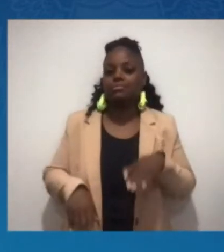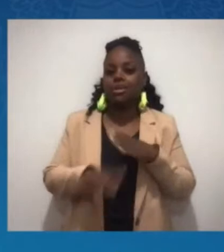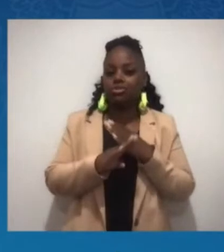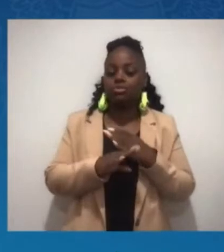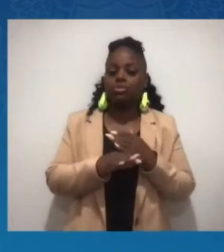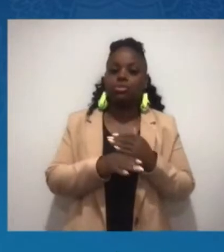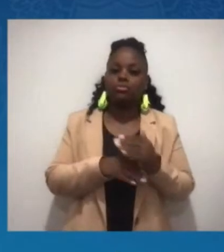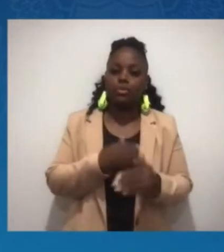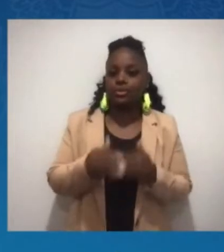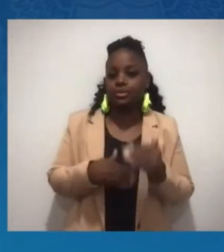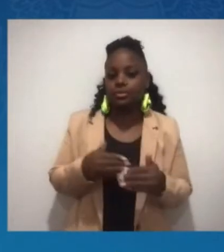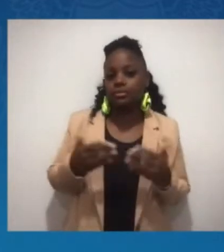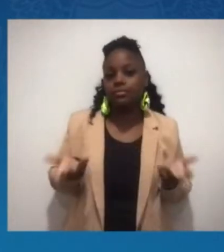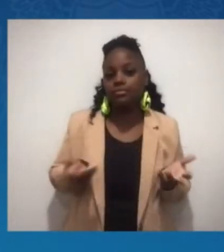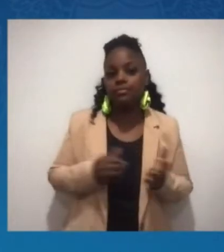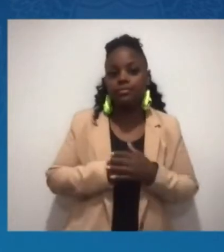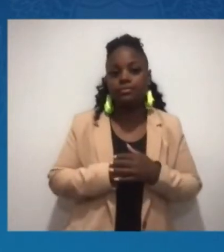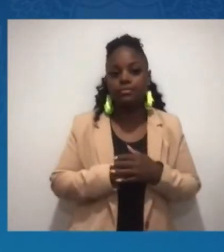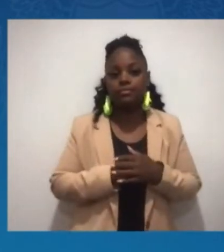So another fact,